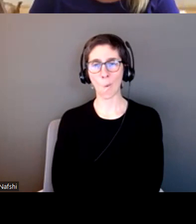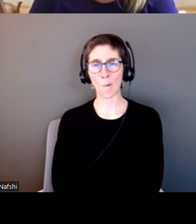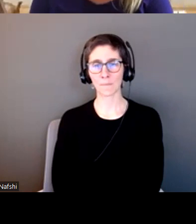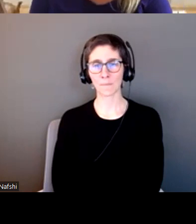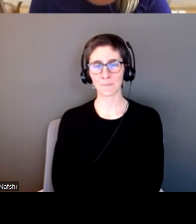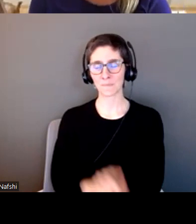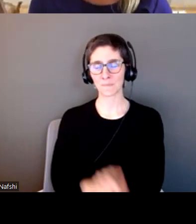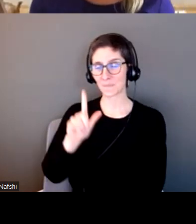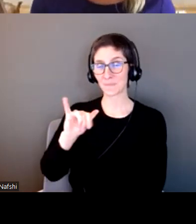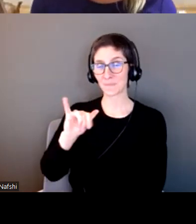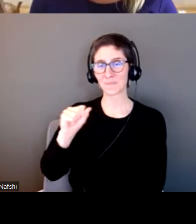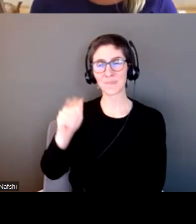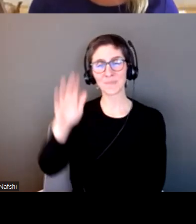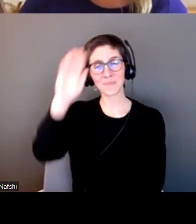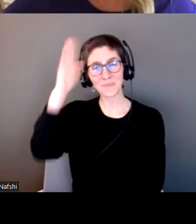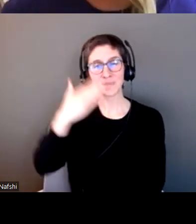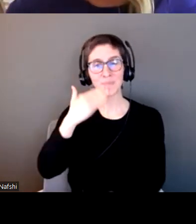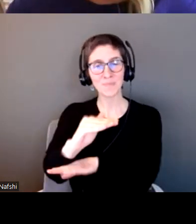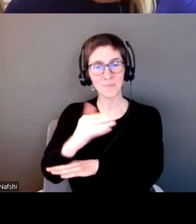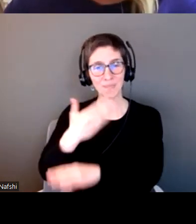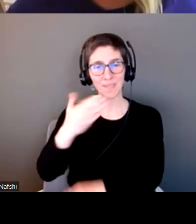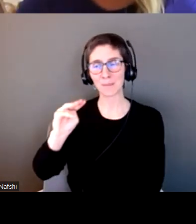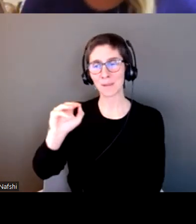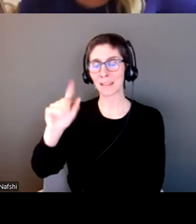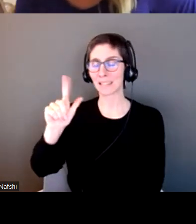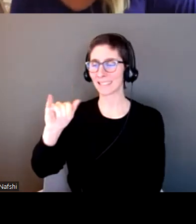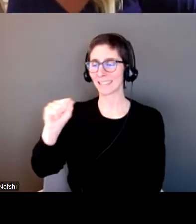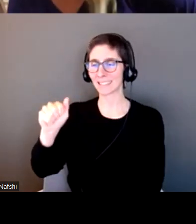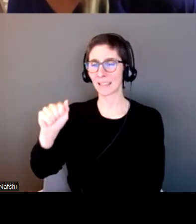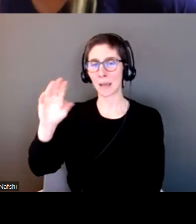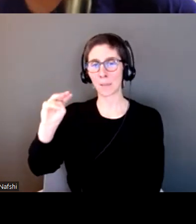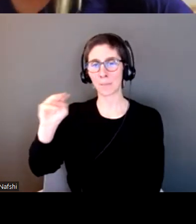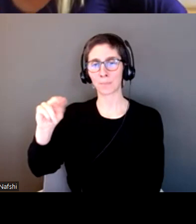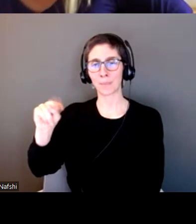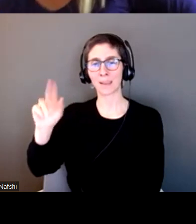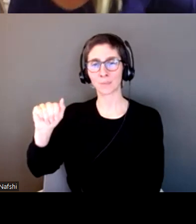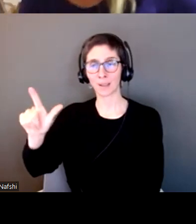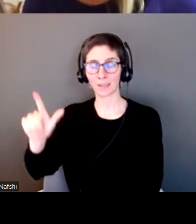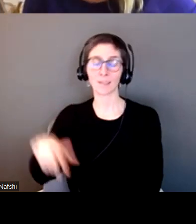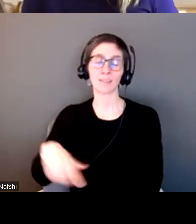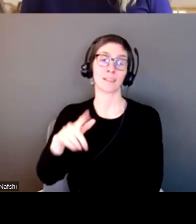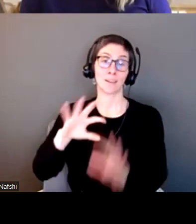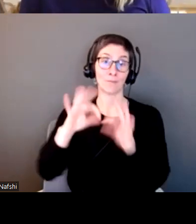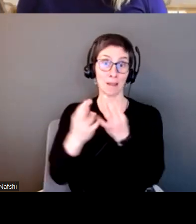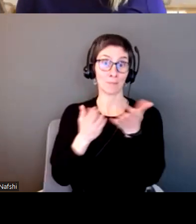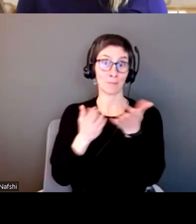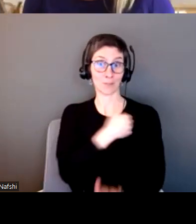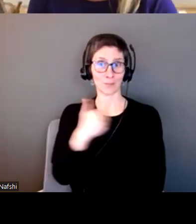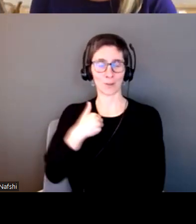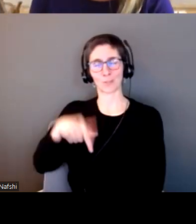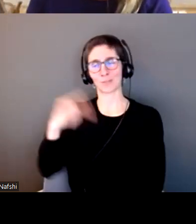Hi, good afternoon. My name is Lisa Manuel, and I work at Family Service Toronto in Toronto, Ontario.